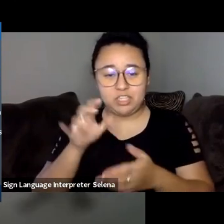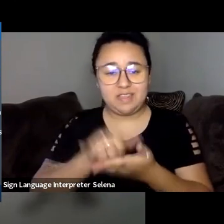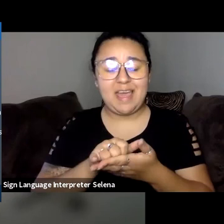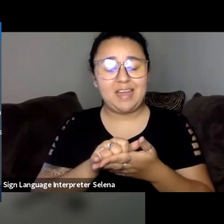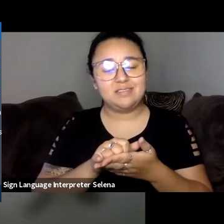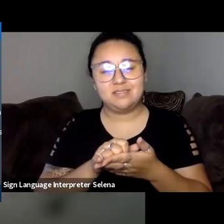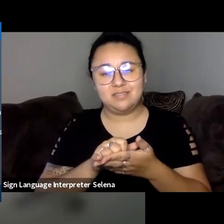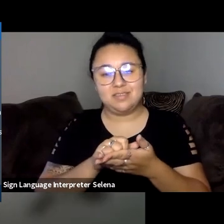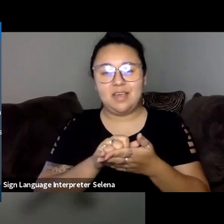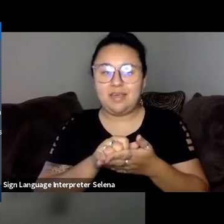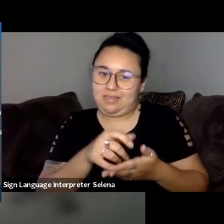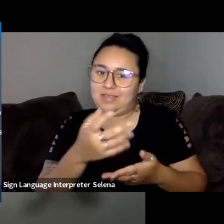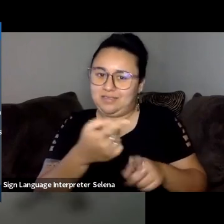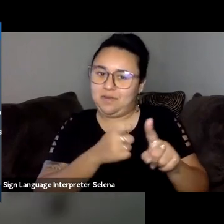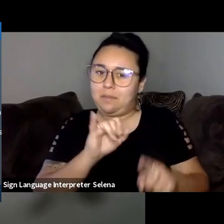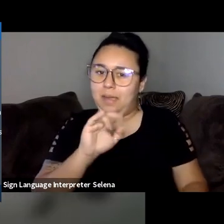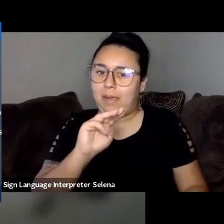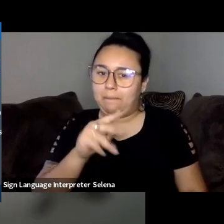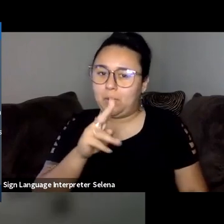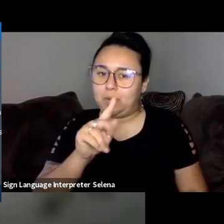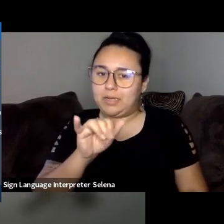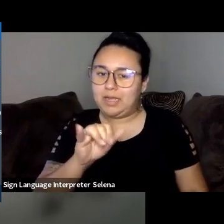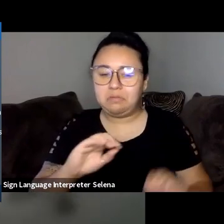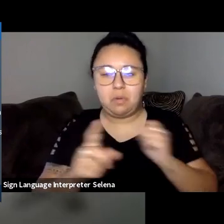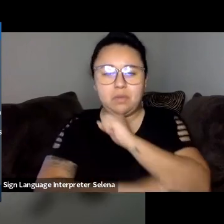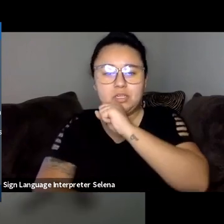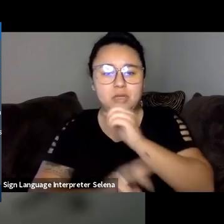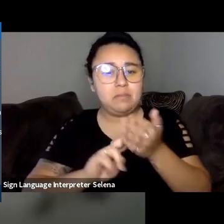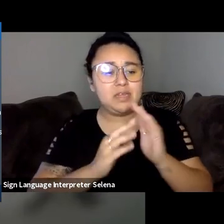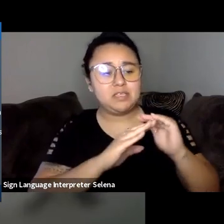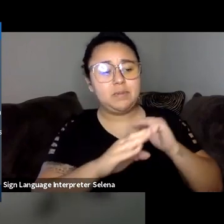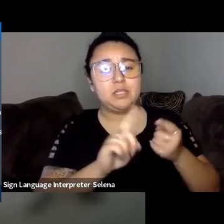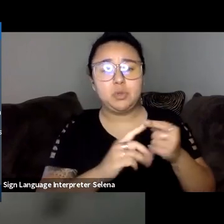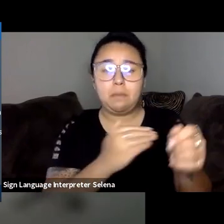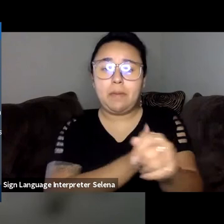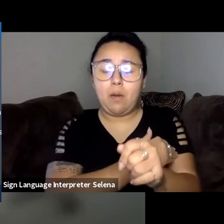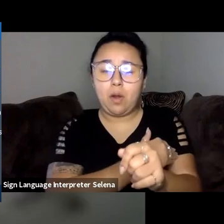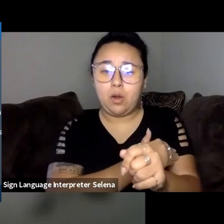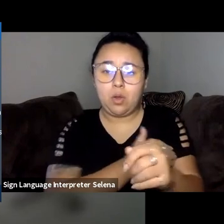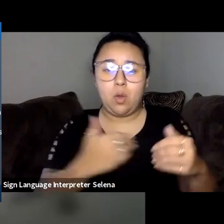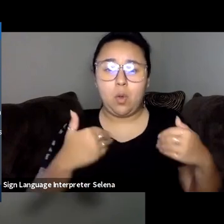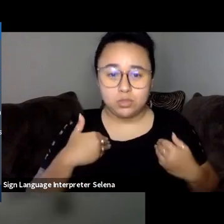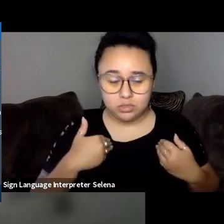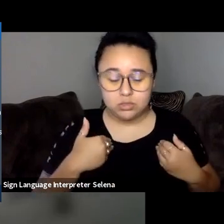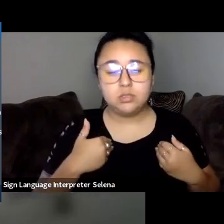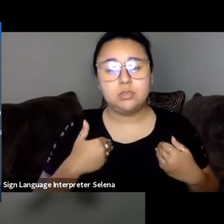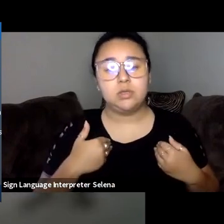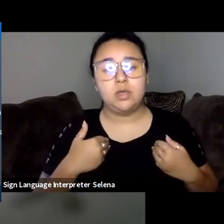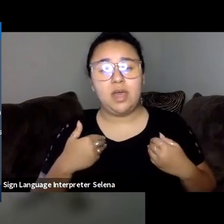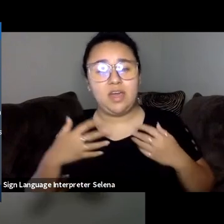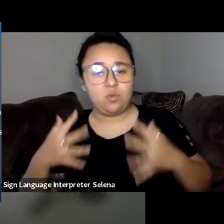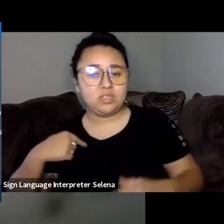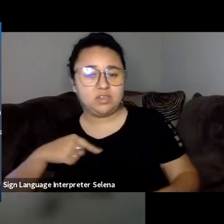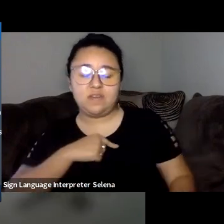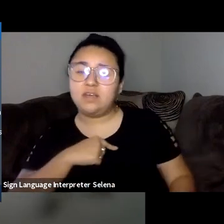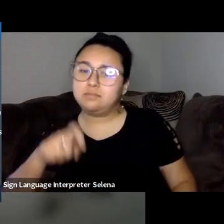of impunity that allows civility to power holders while guaranteeing the rest of us the impacts of their actions. Let's move